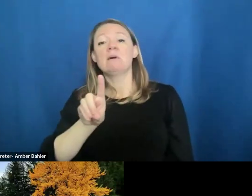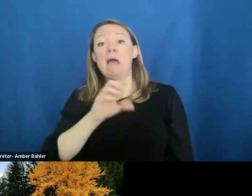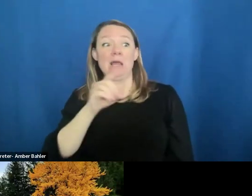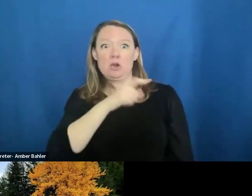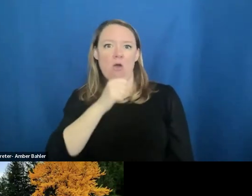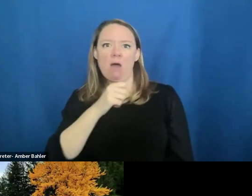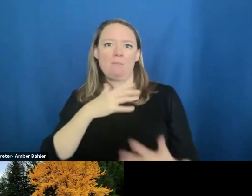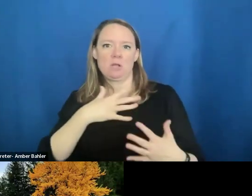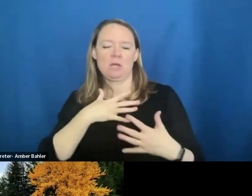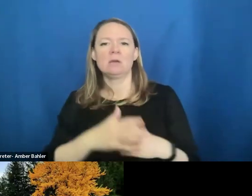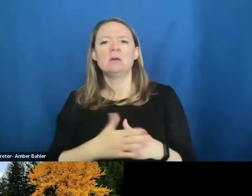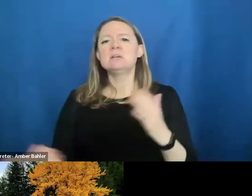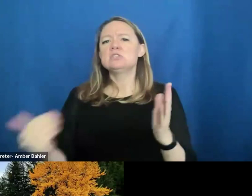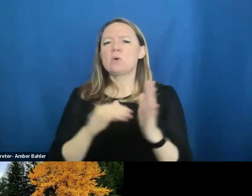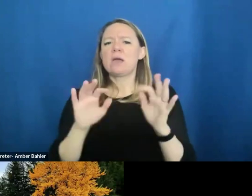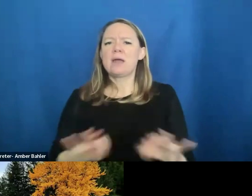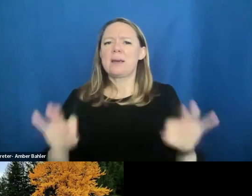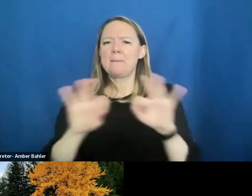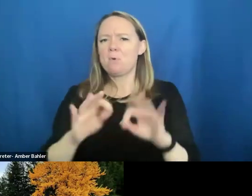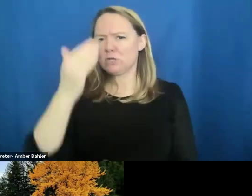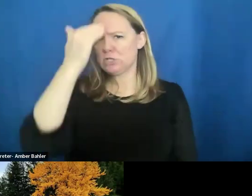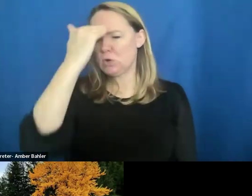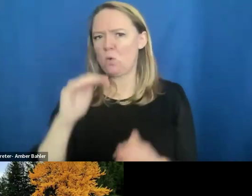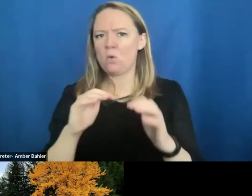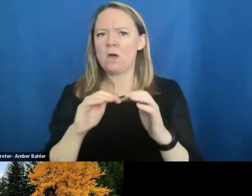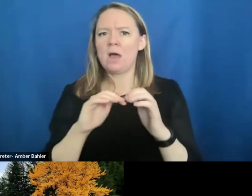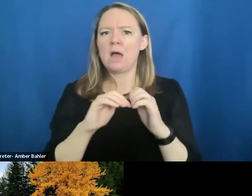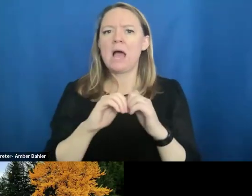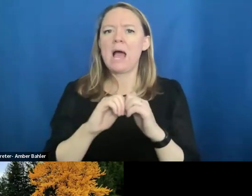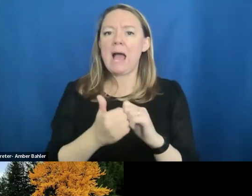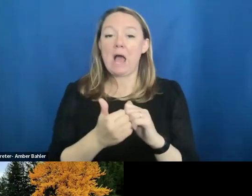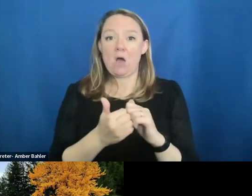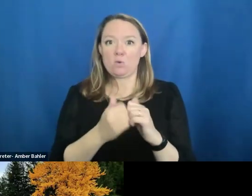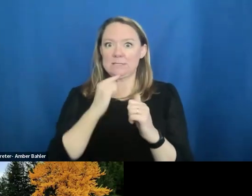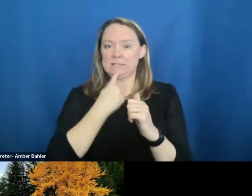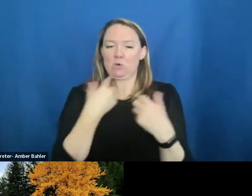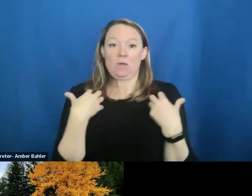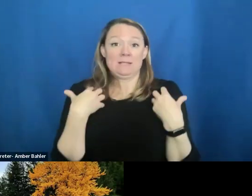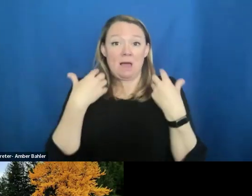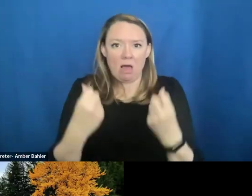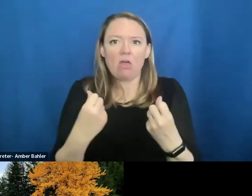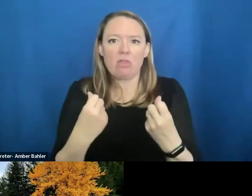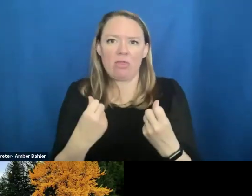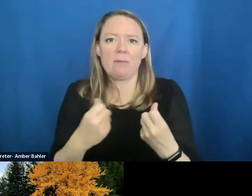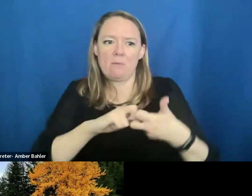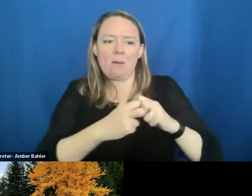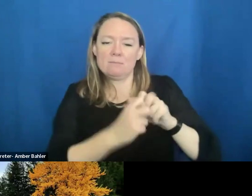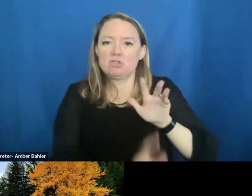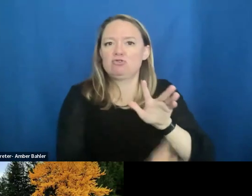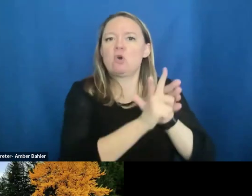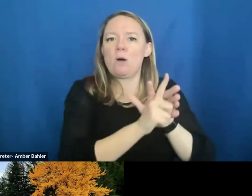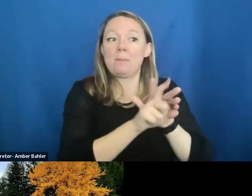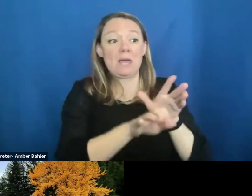of significant health manifestations may show up in people using substances. And as Dr. Owen said, a lot of